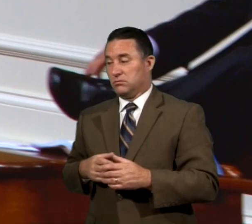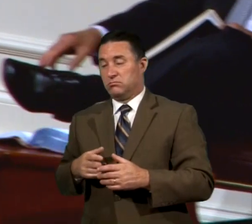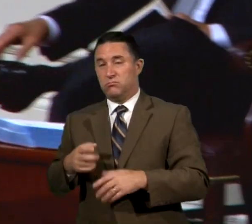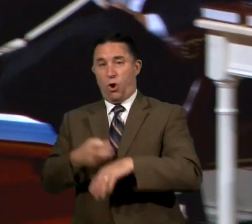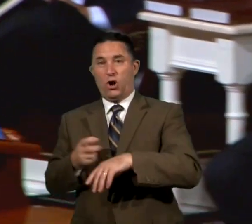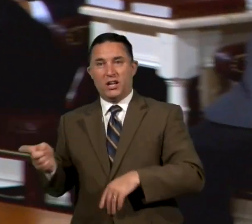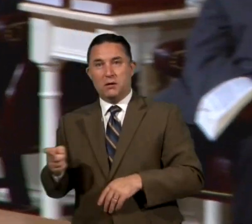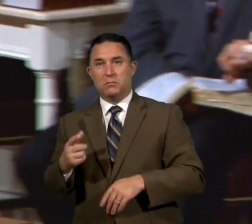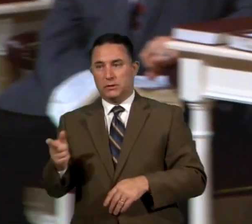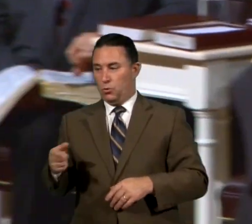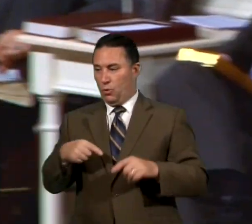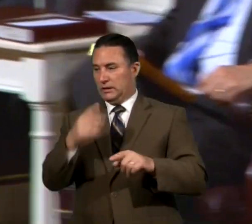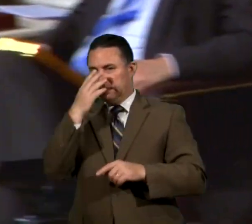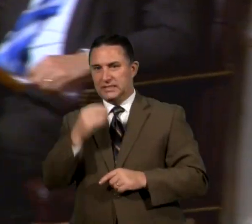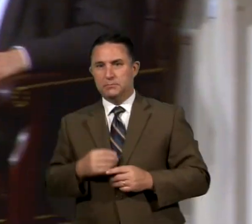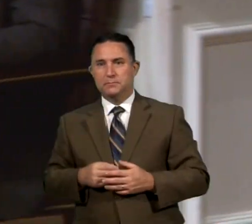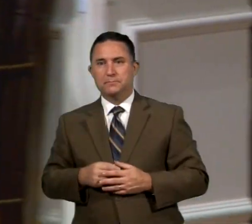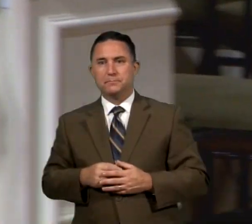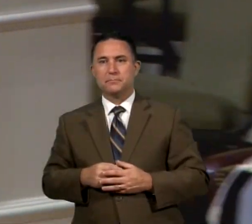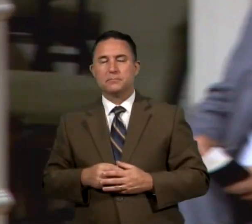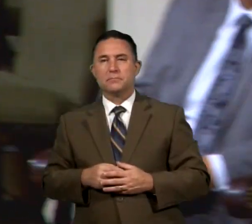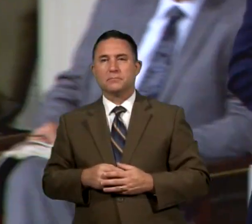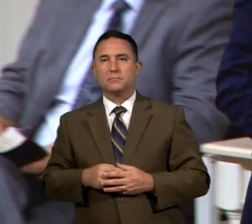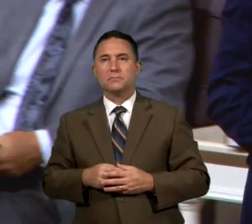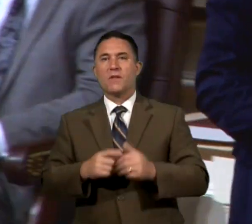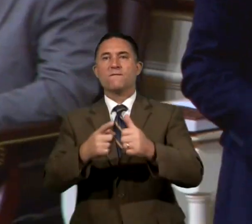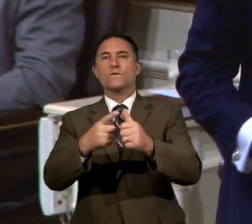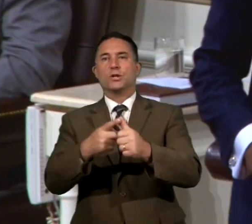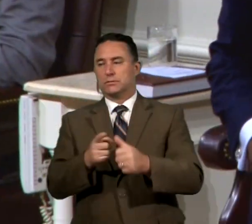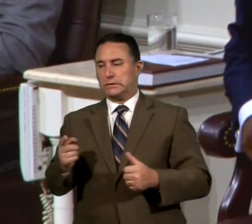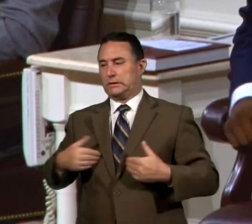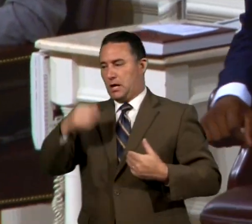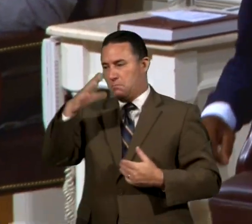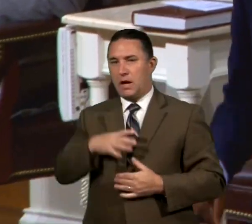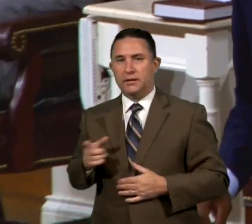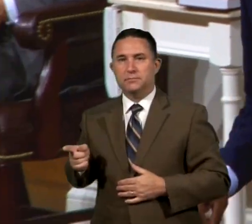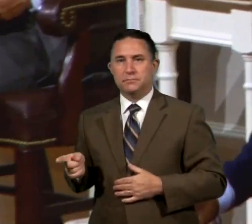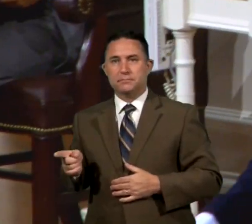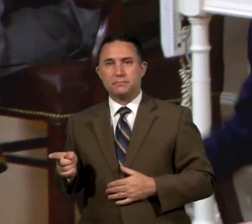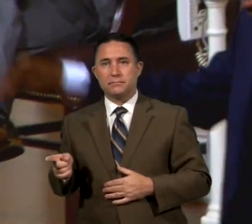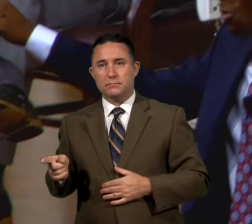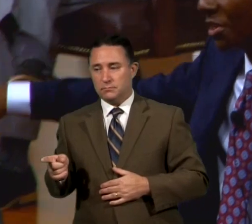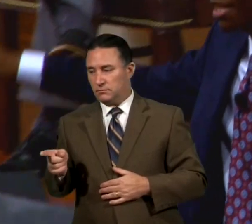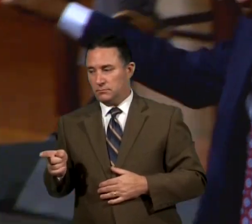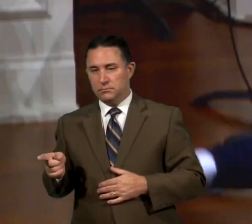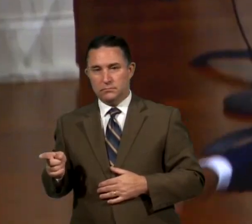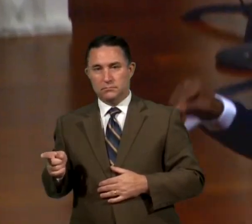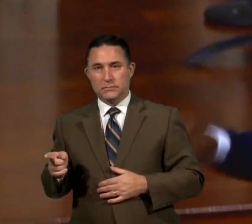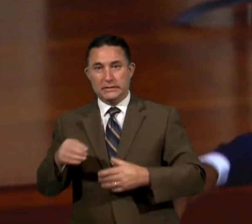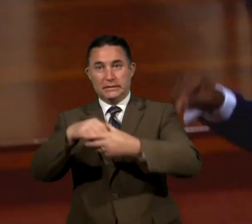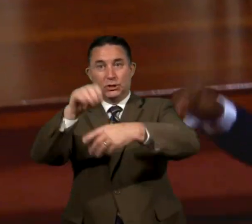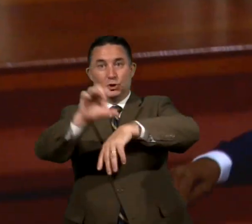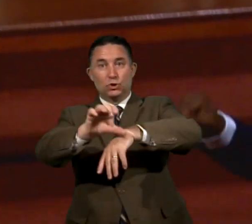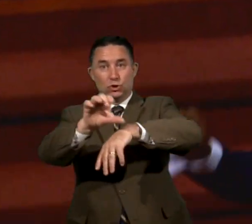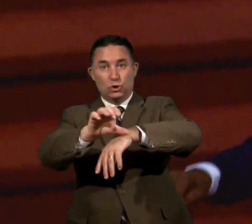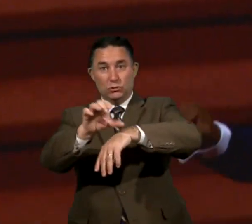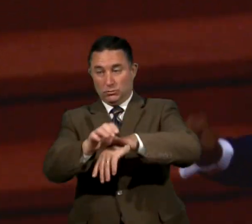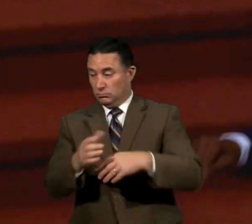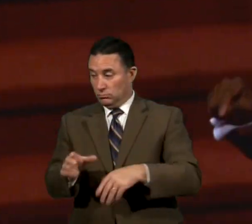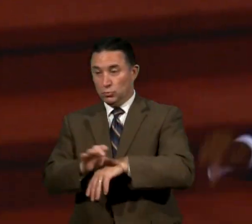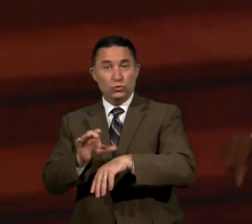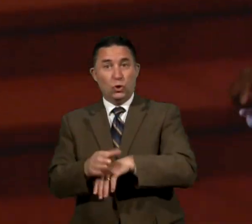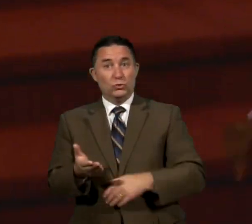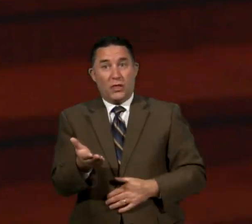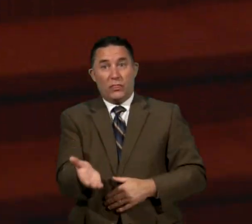on him, because he was asleep. First of all, he's a young man, and he was in the church.